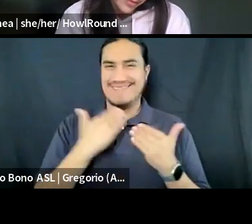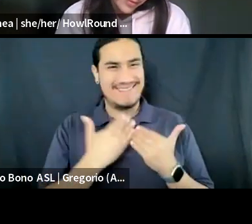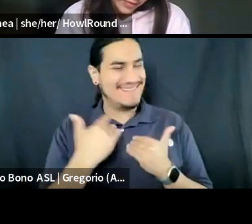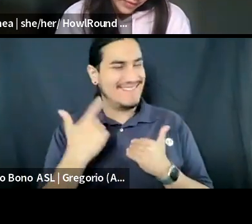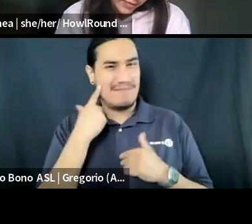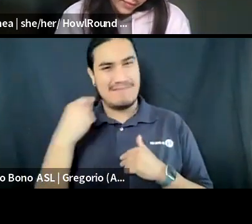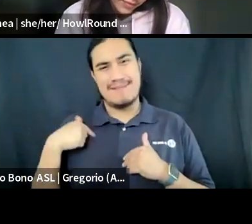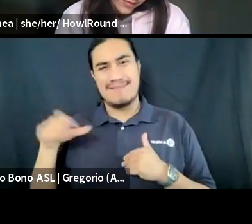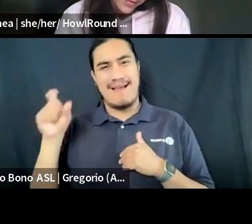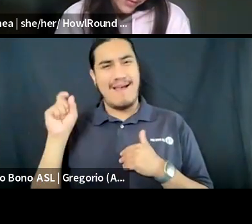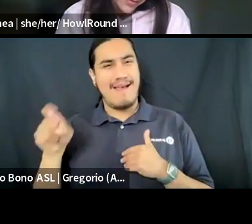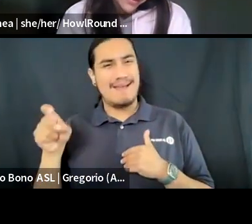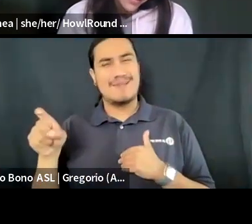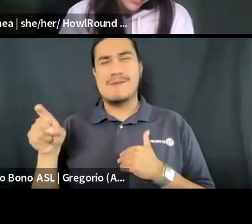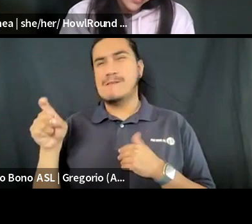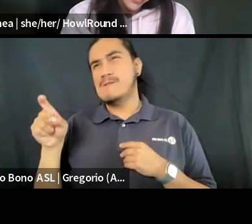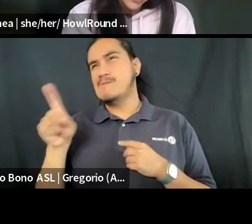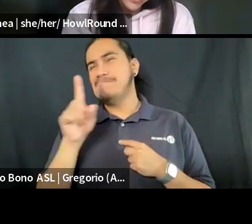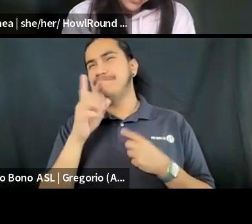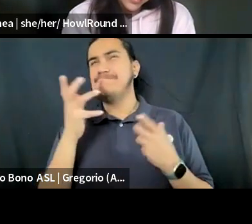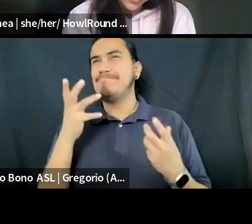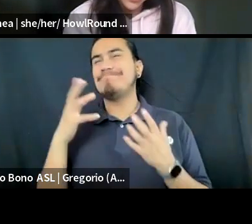like